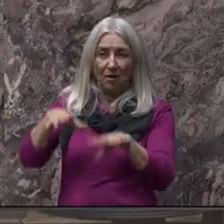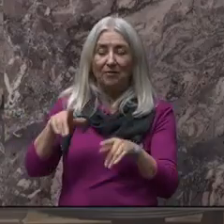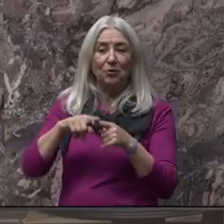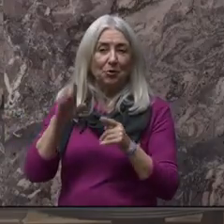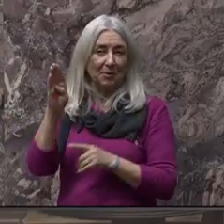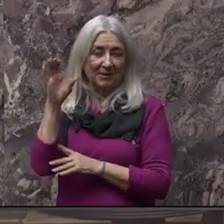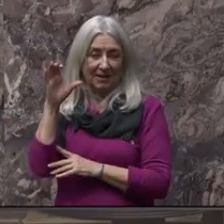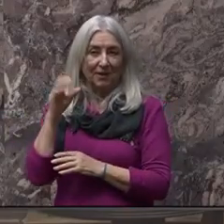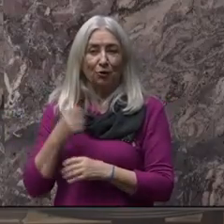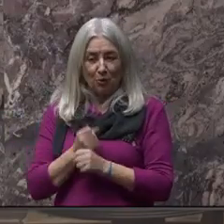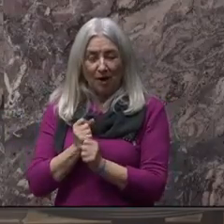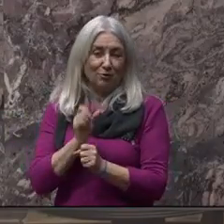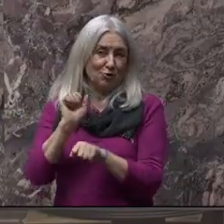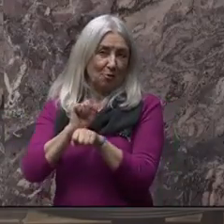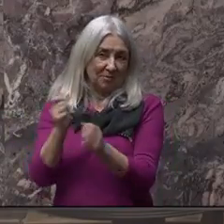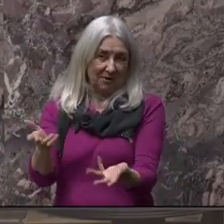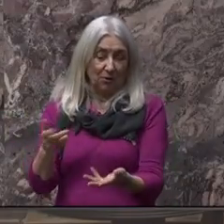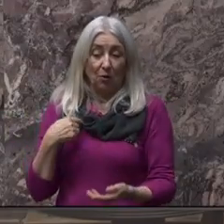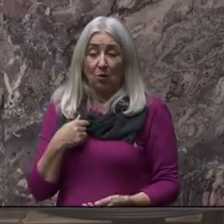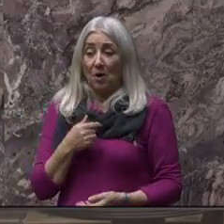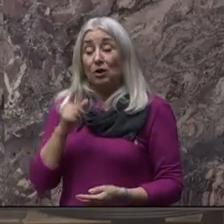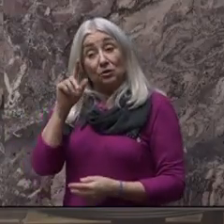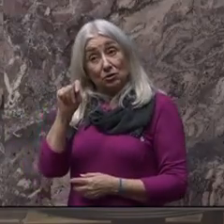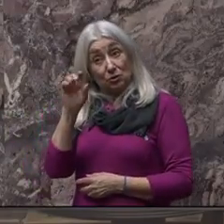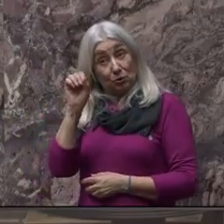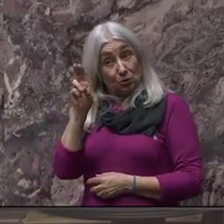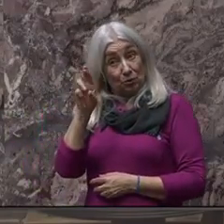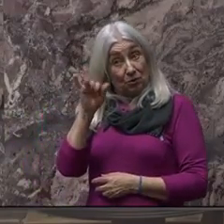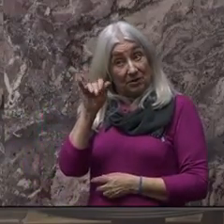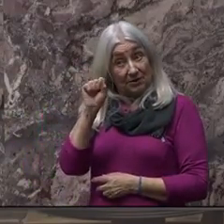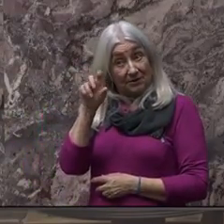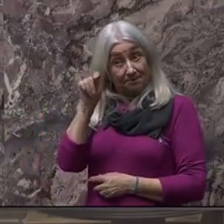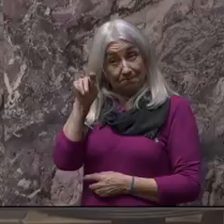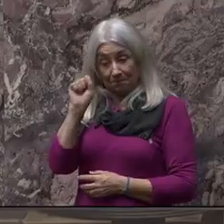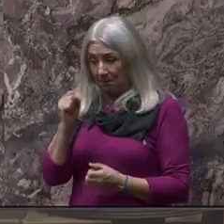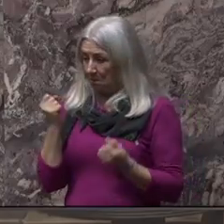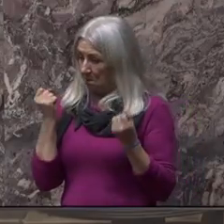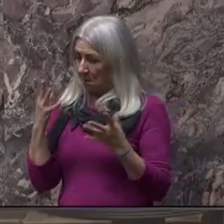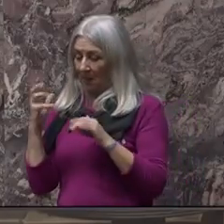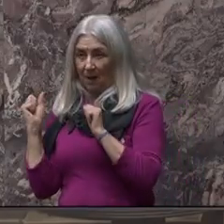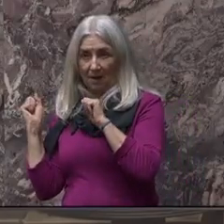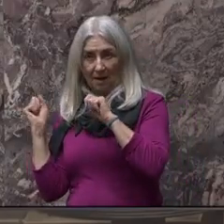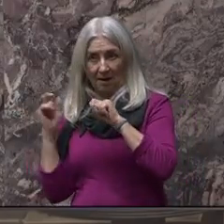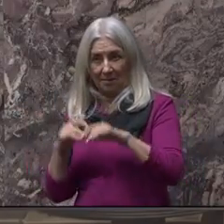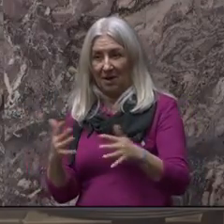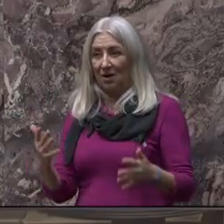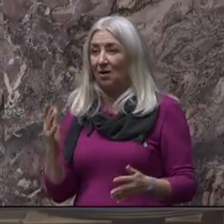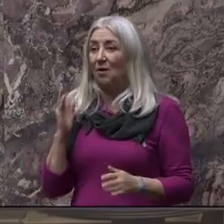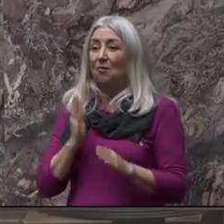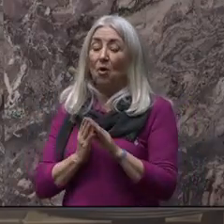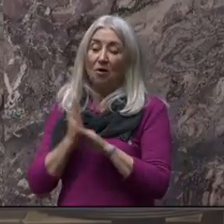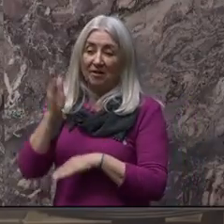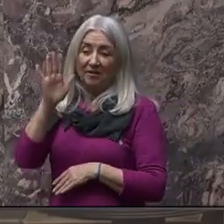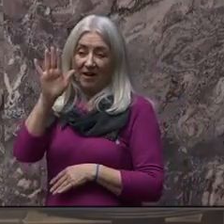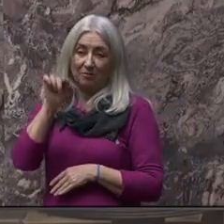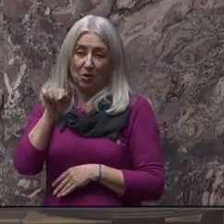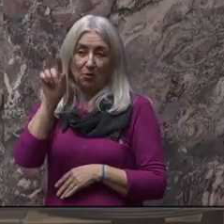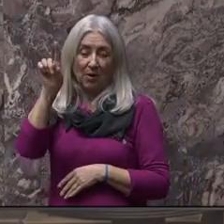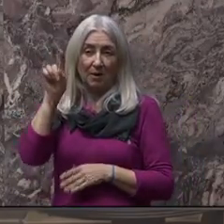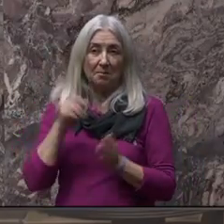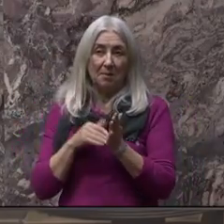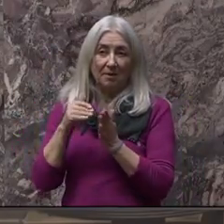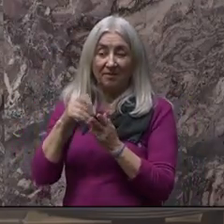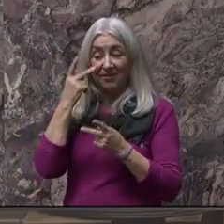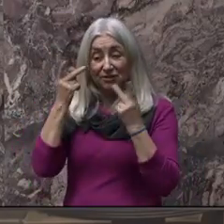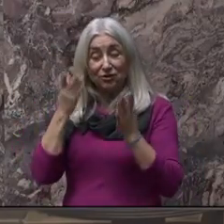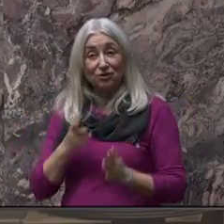We are a destination for global tourists, and records are being shattered from year to year with more than 5.1 million visitors last